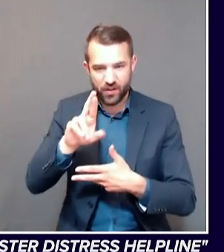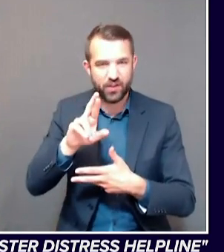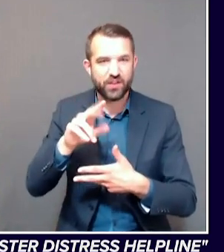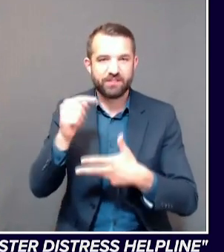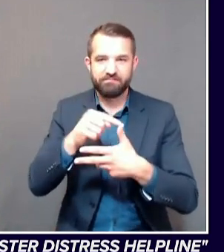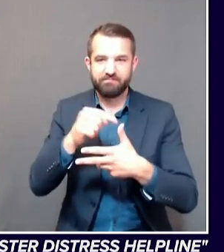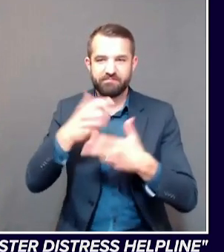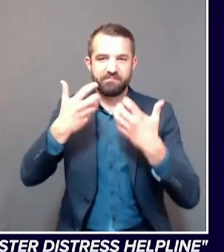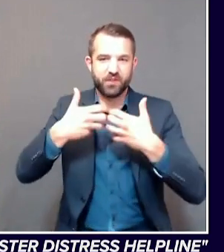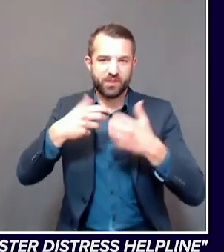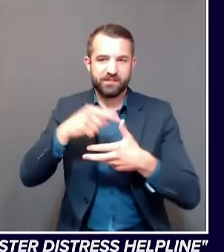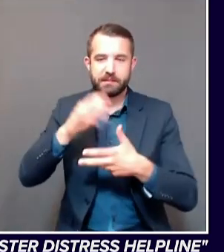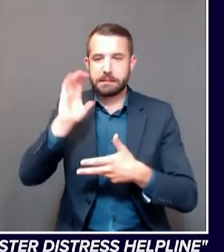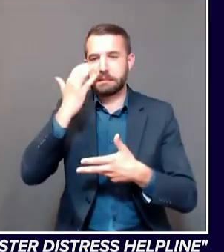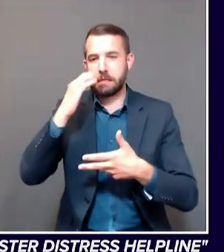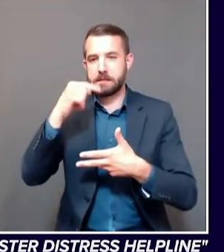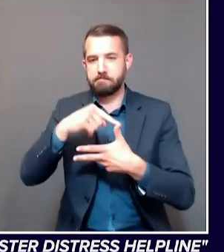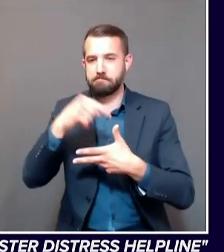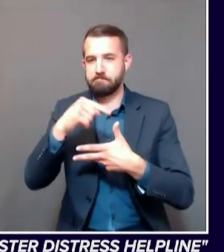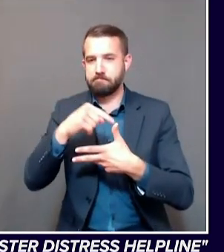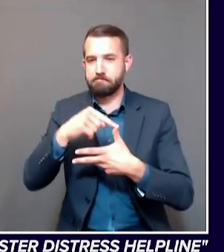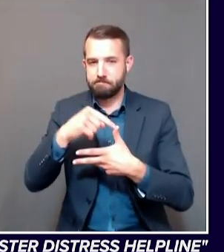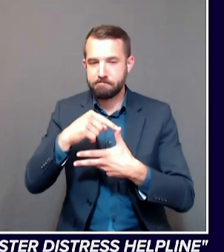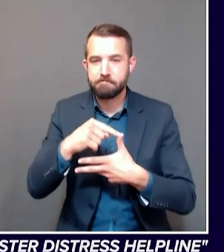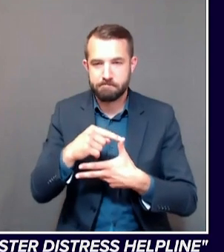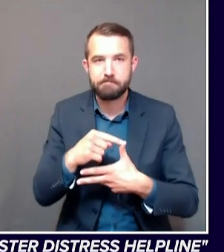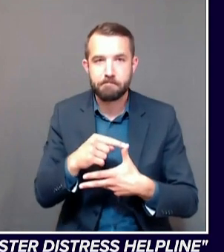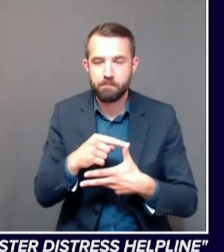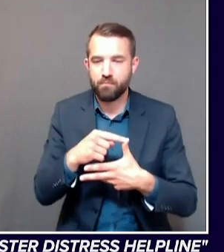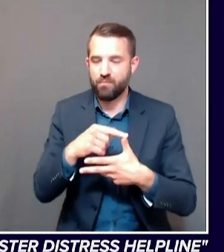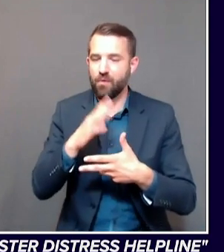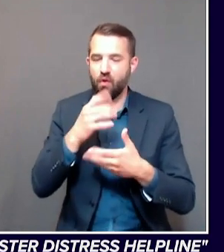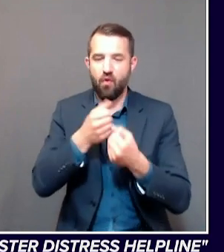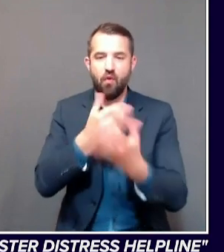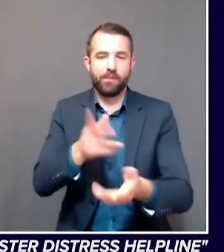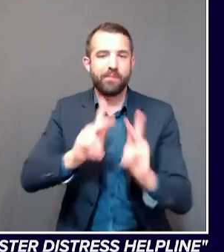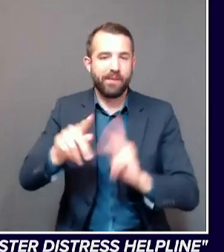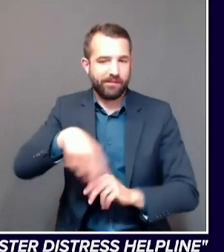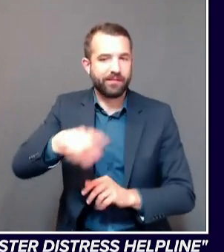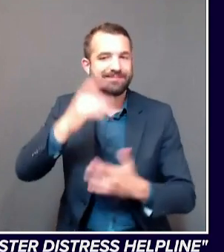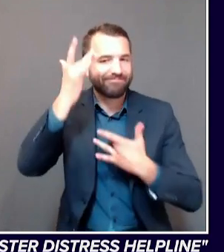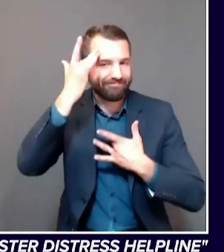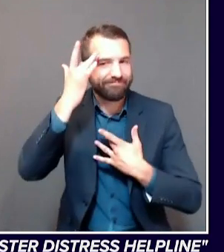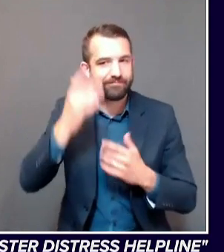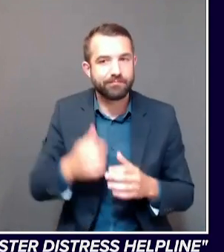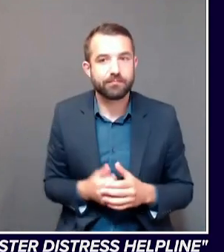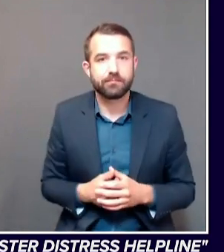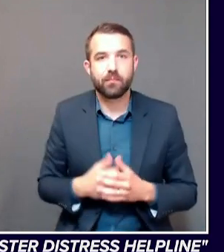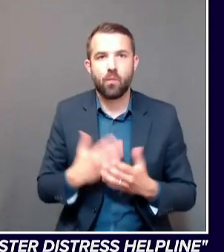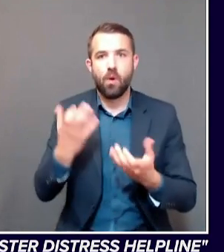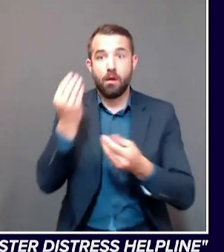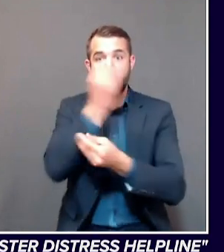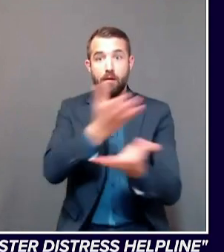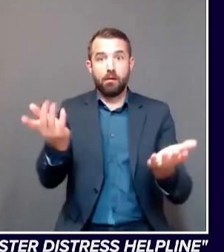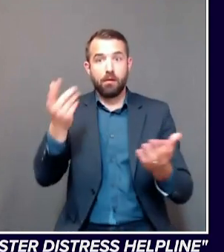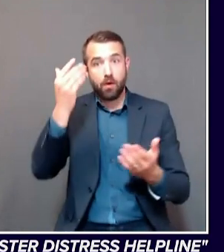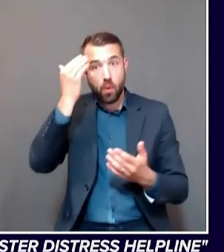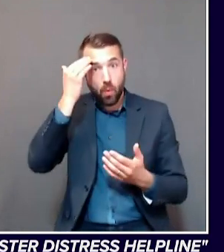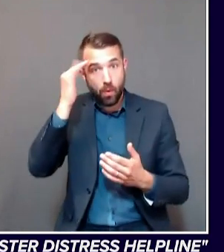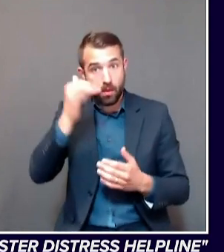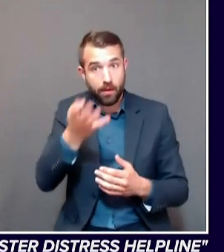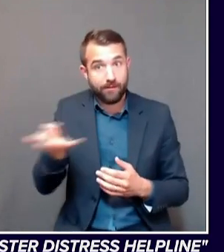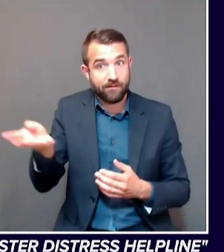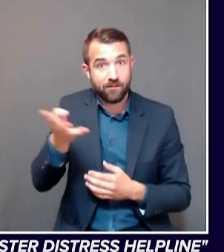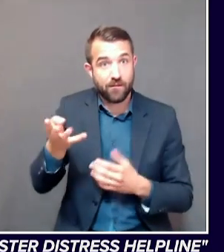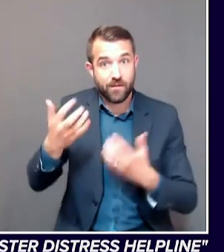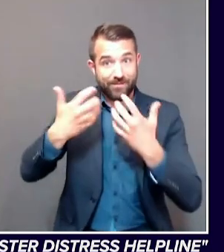whatever propagated across the facility within the Emergency Operations Center. And I'd like everyone to know that those humidifiers were